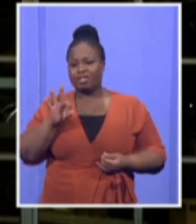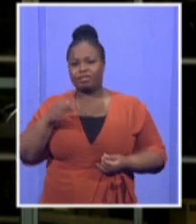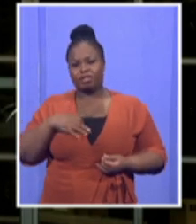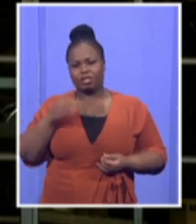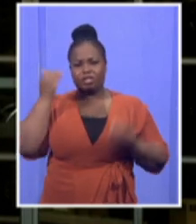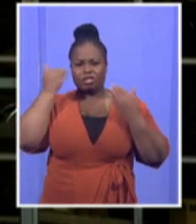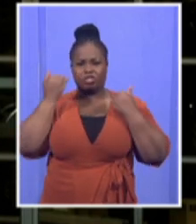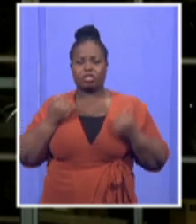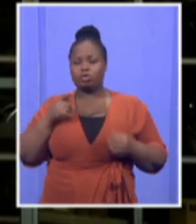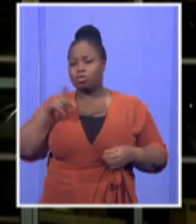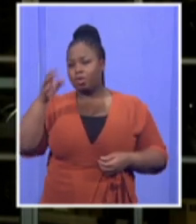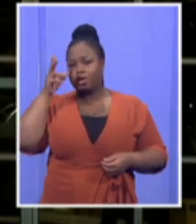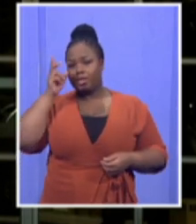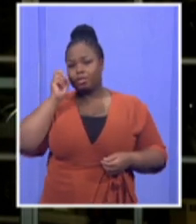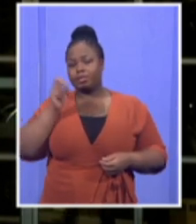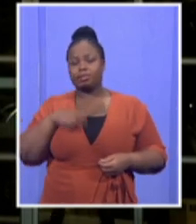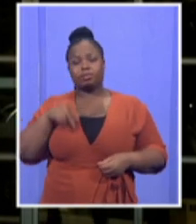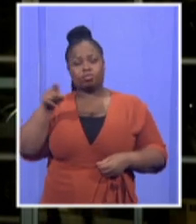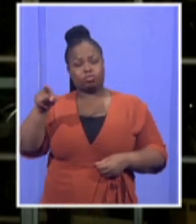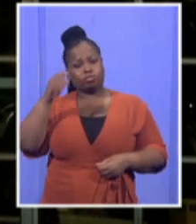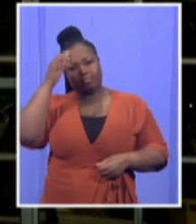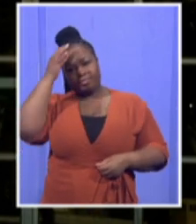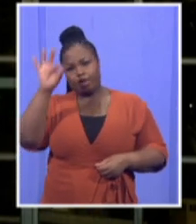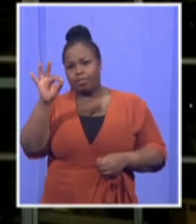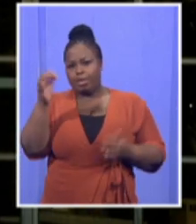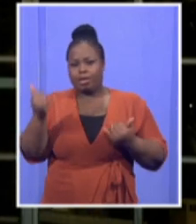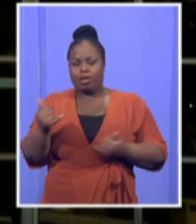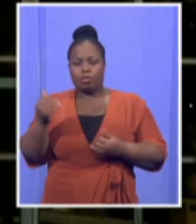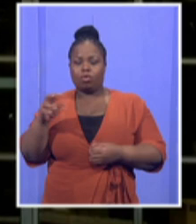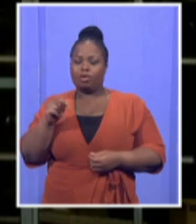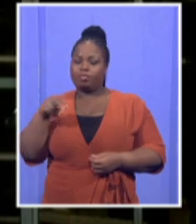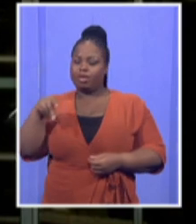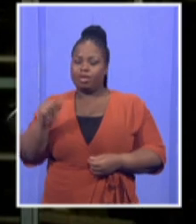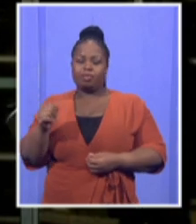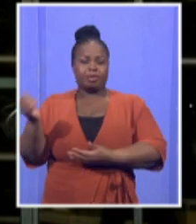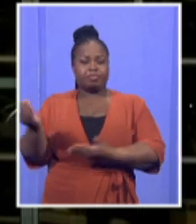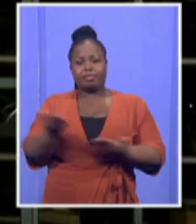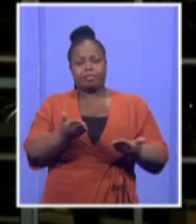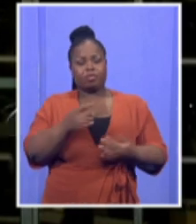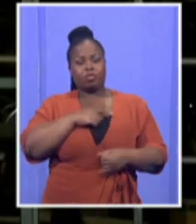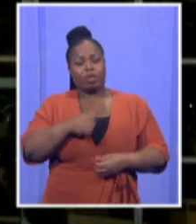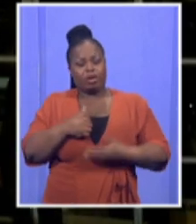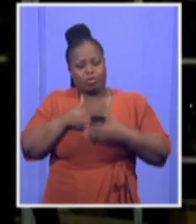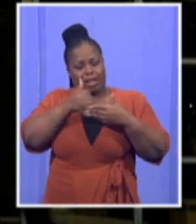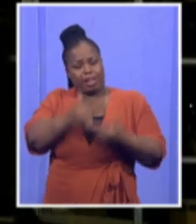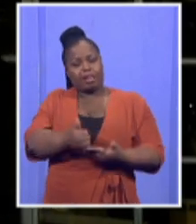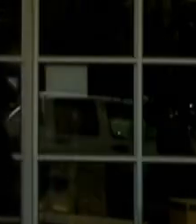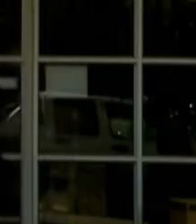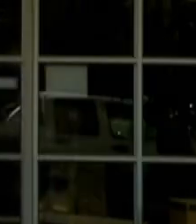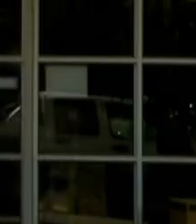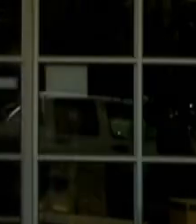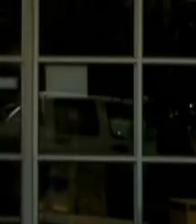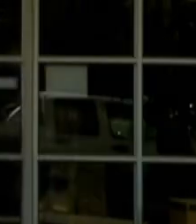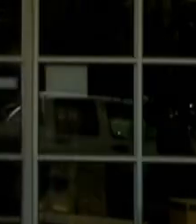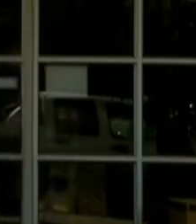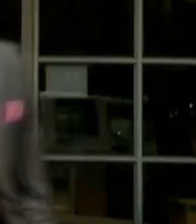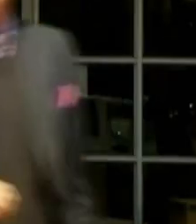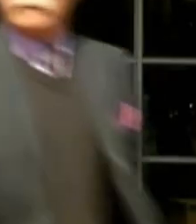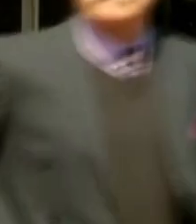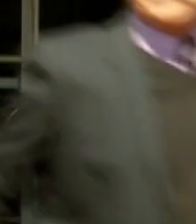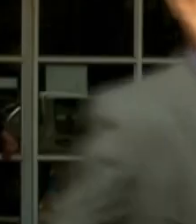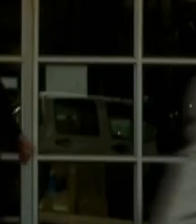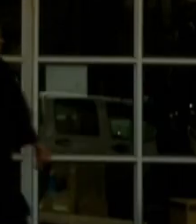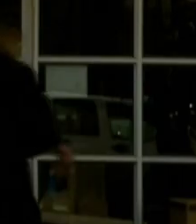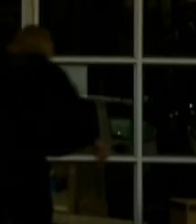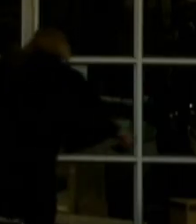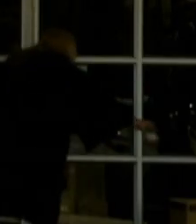listen to the state's application that they have brought now to have more assessors assist her. We're talking about 600 bank statements, and whether